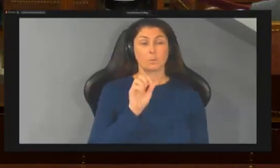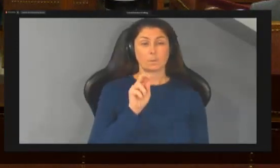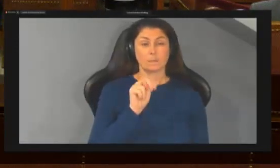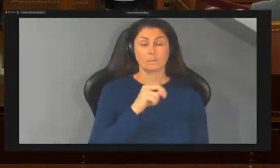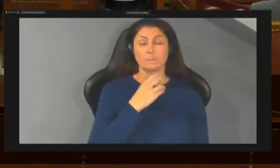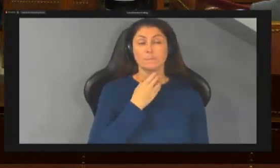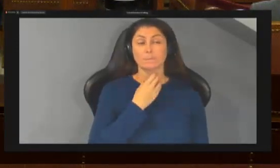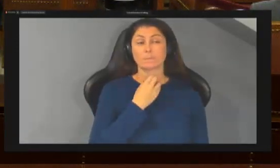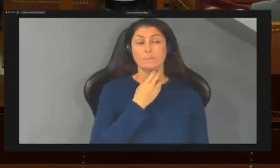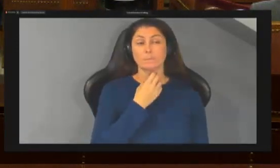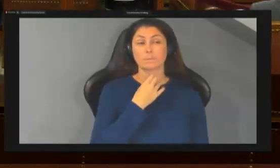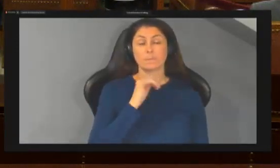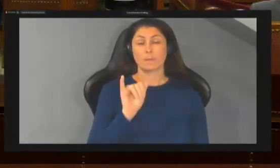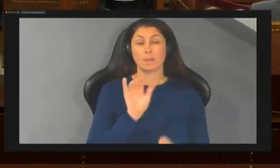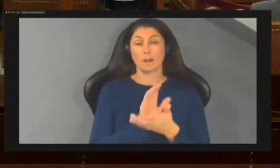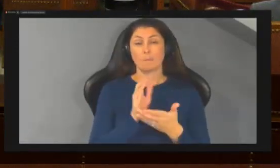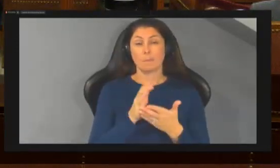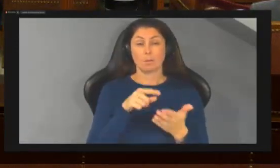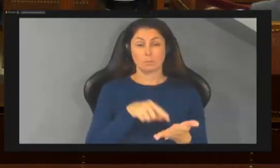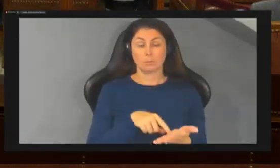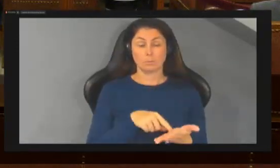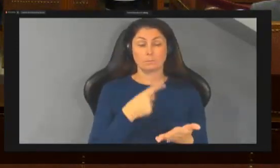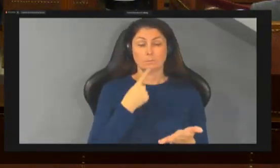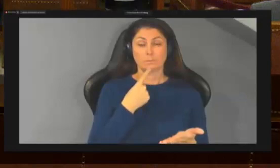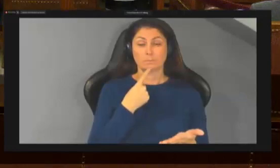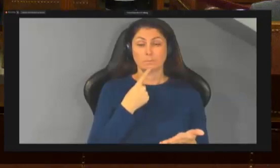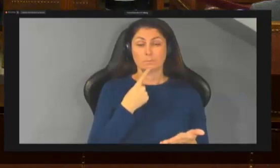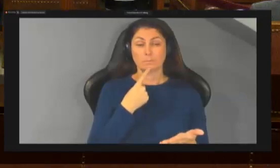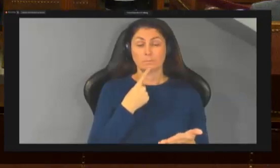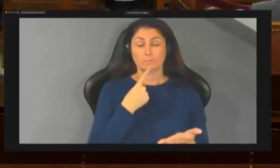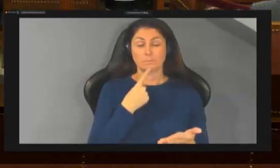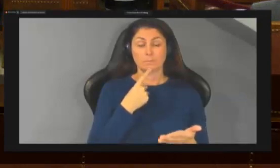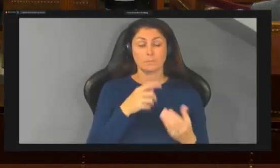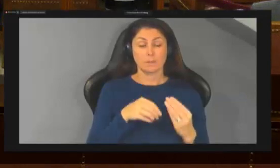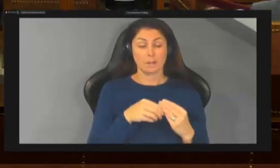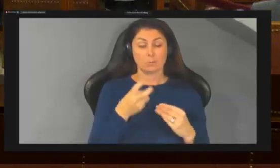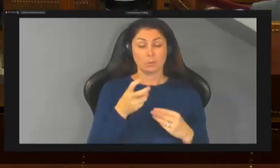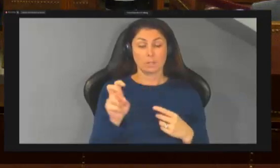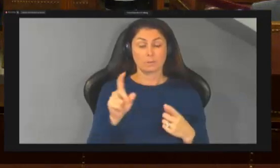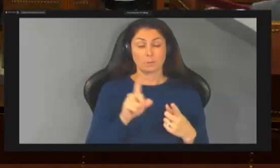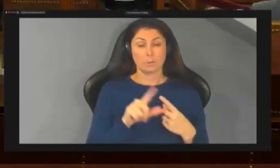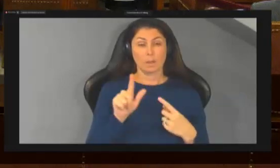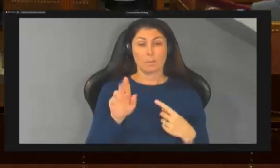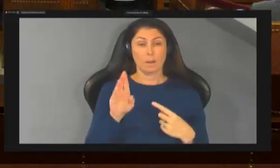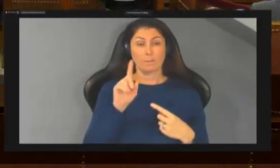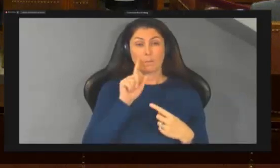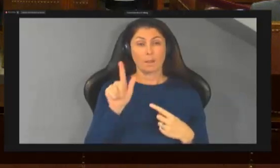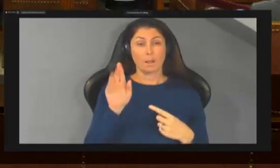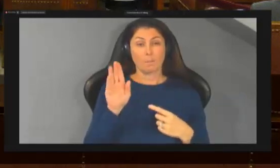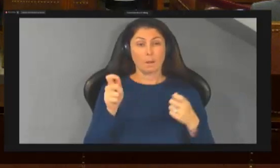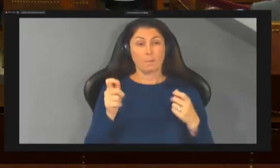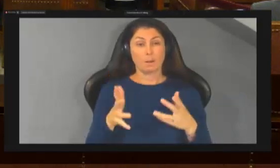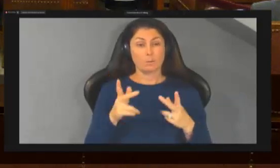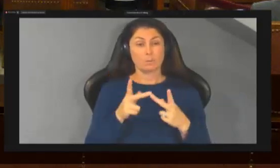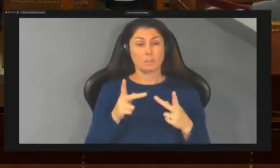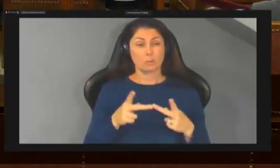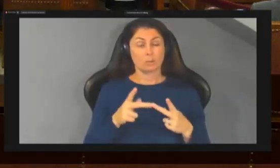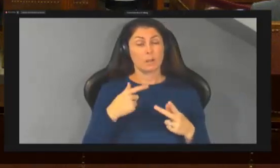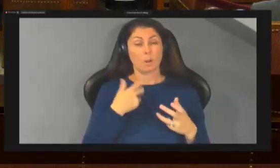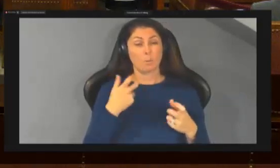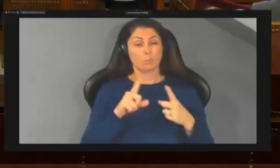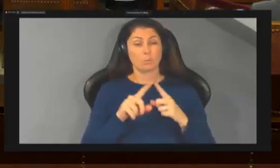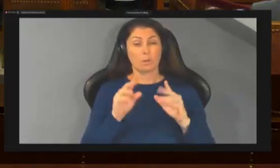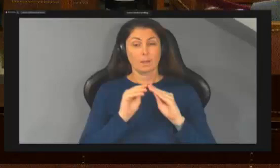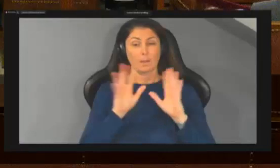the amendment reads, add transfer to the land bank for land bank manager position. I just want to clarify that